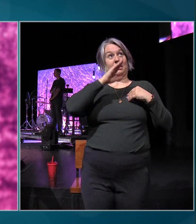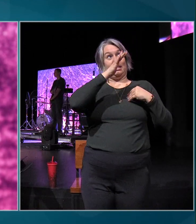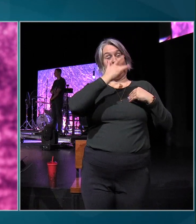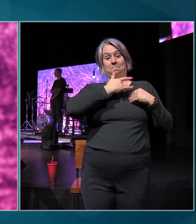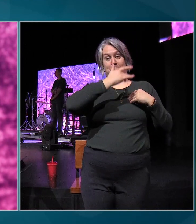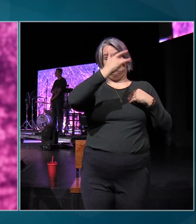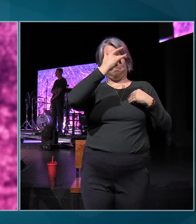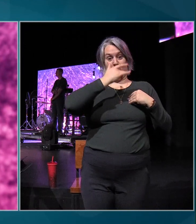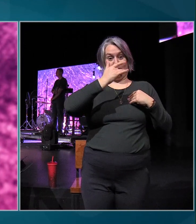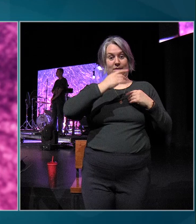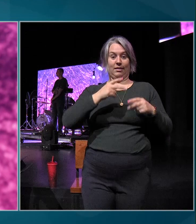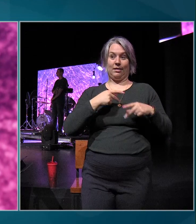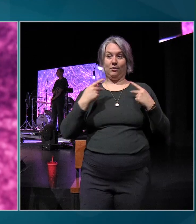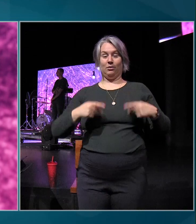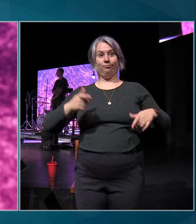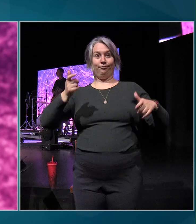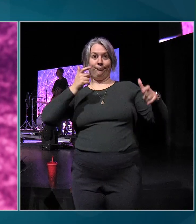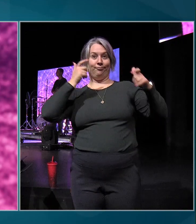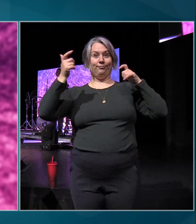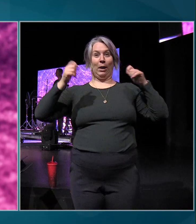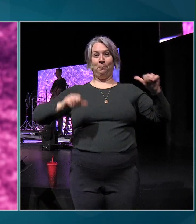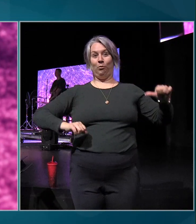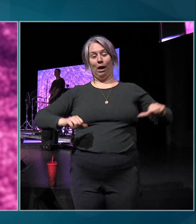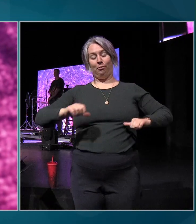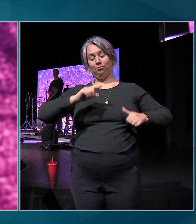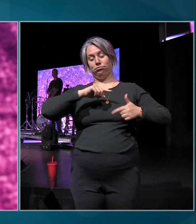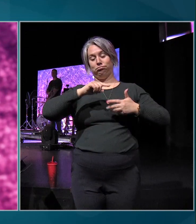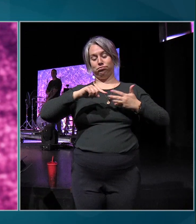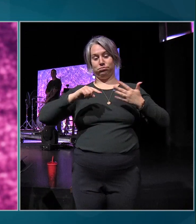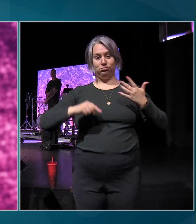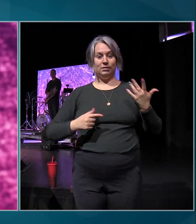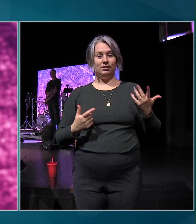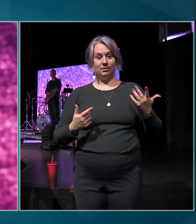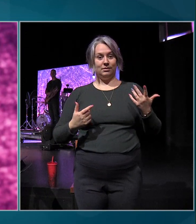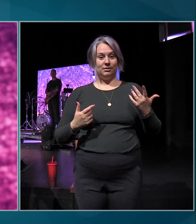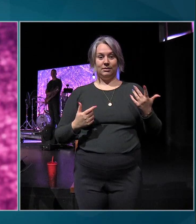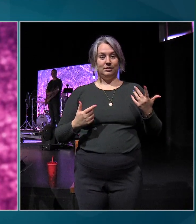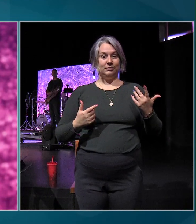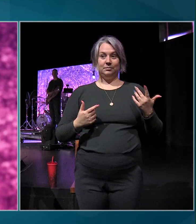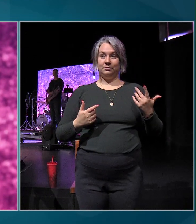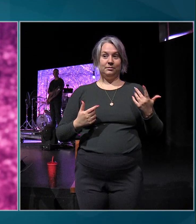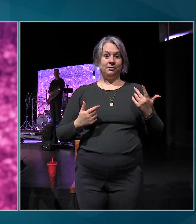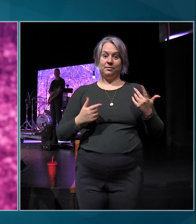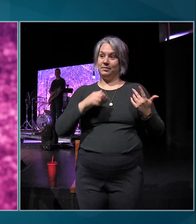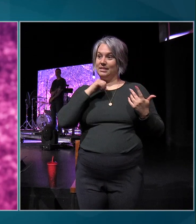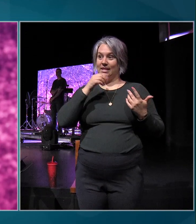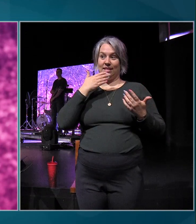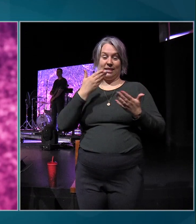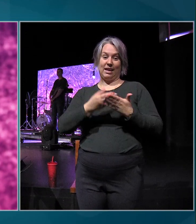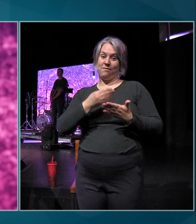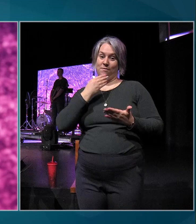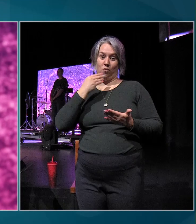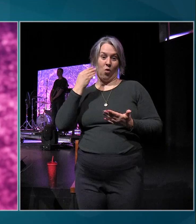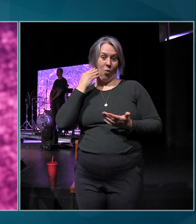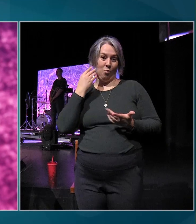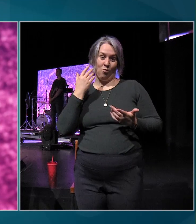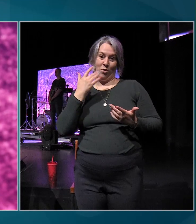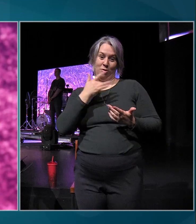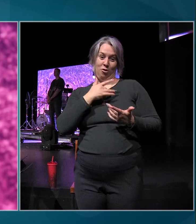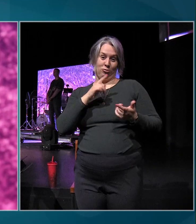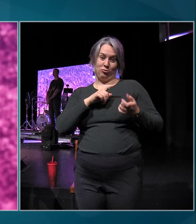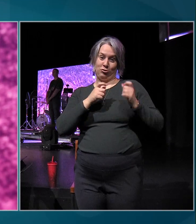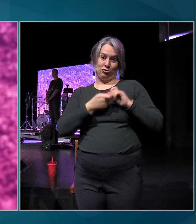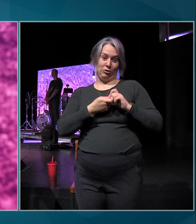just bragging up on the merits. And the Pharisee did not go home justified. But the tax collector, thank